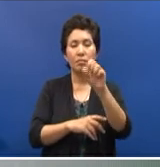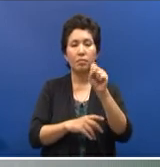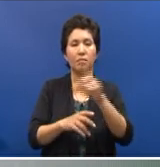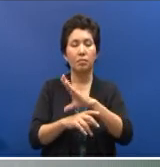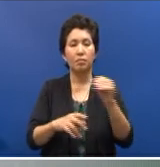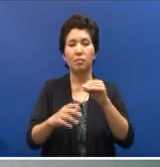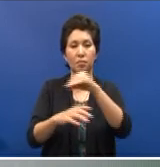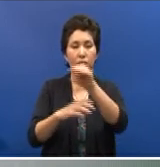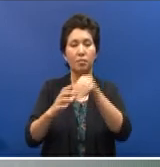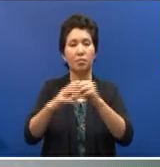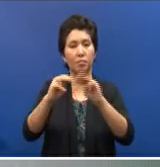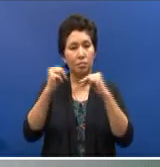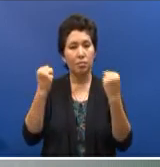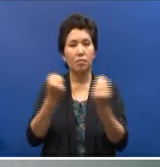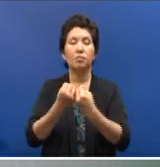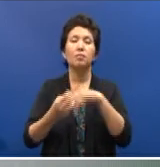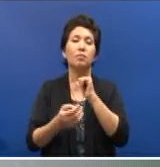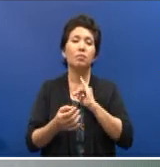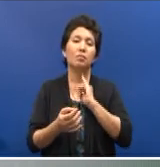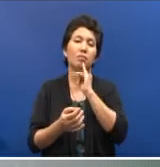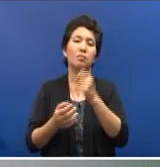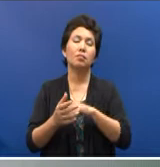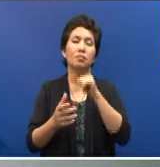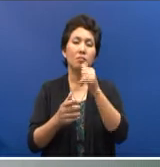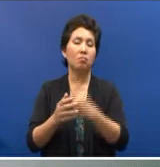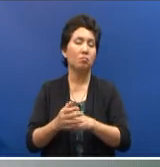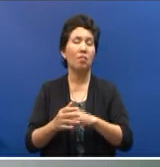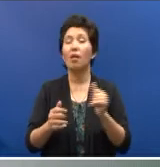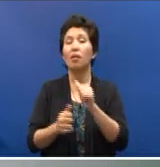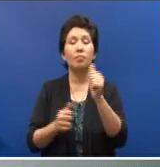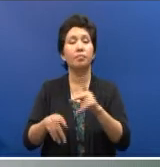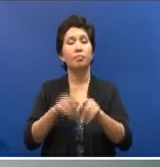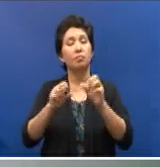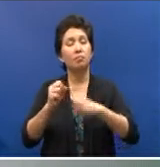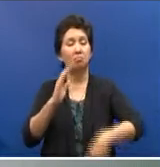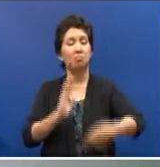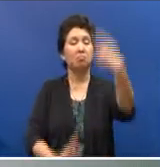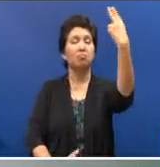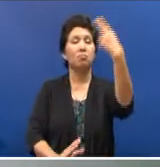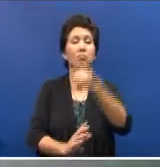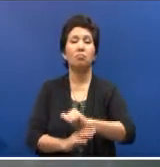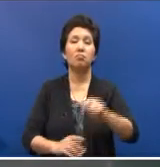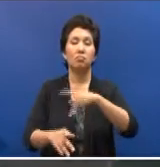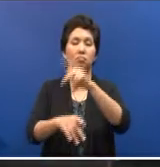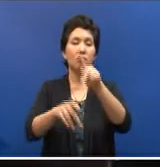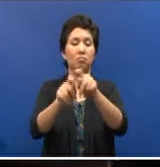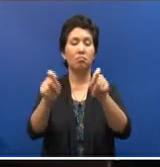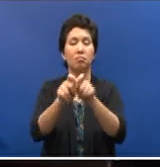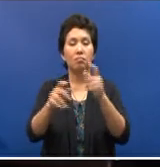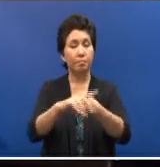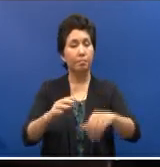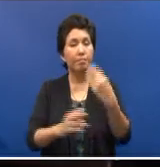Okay, so in these societies, it is not just anybody may hold high status positions. Okay, so